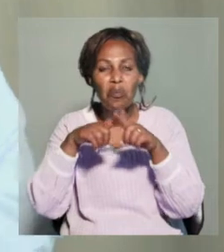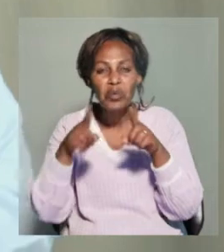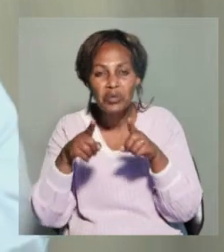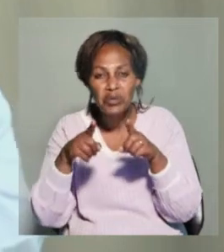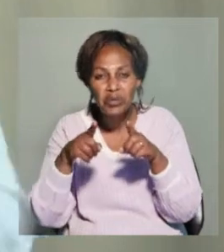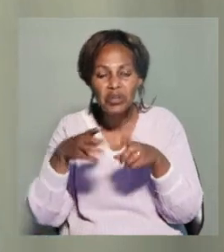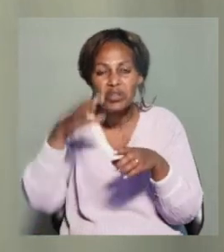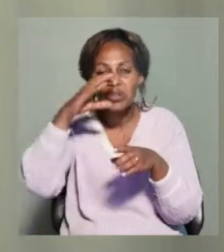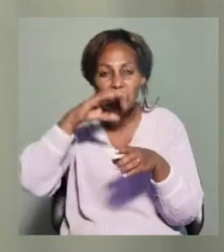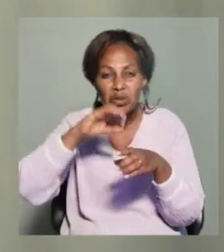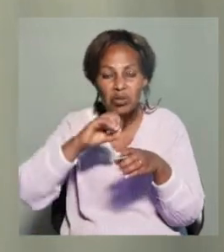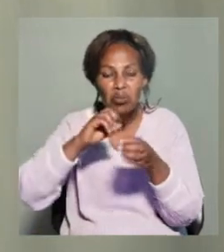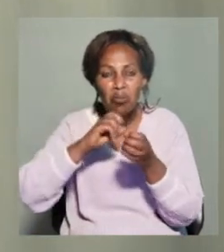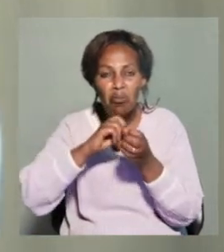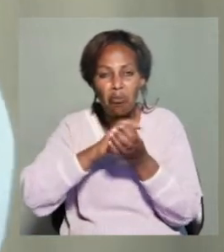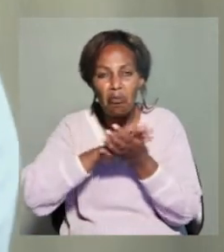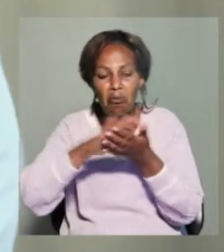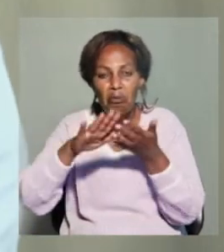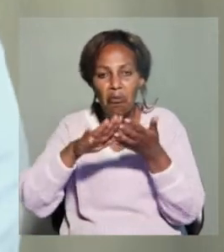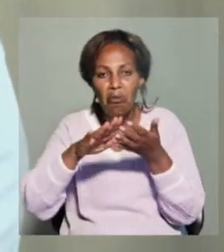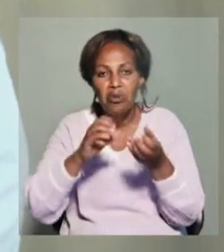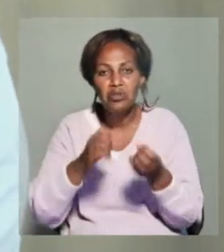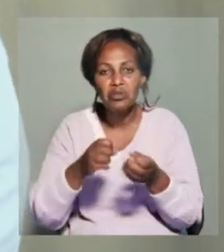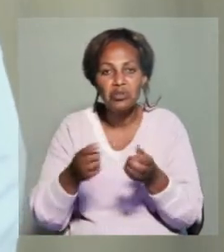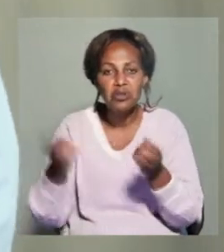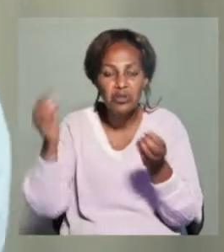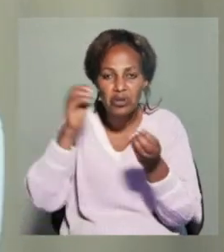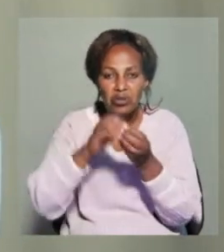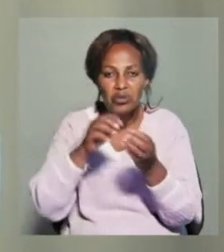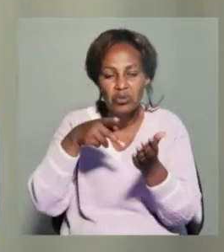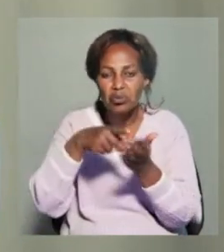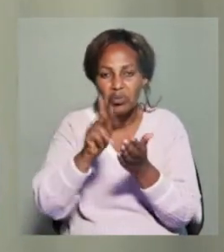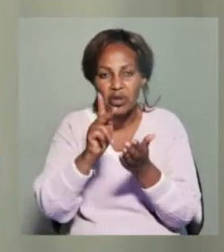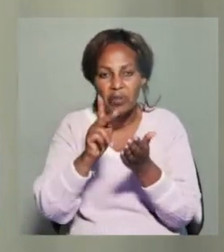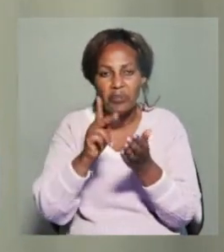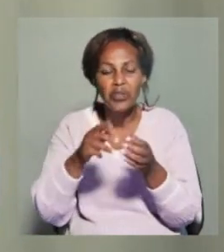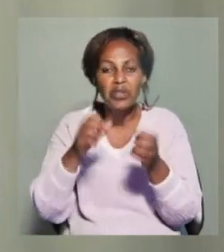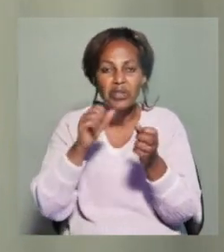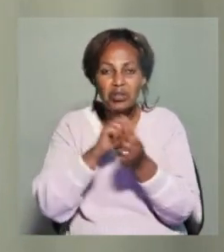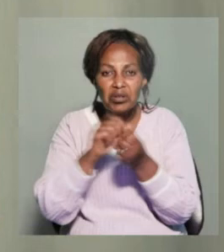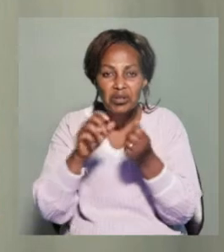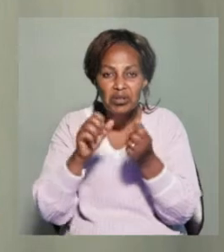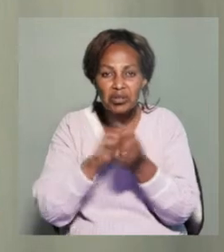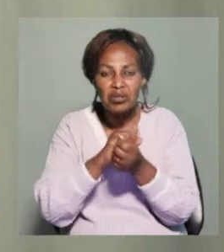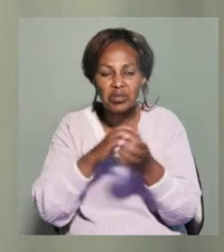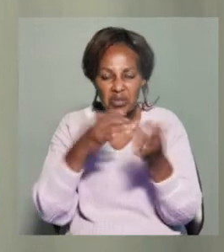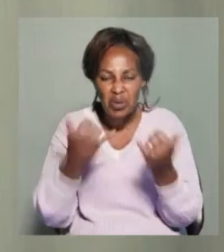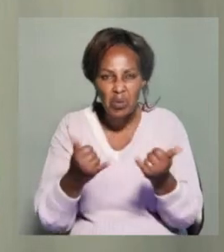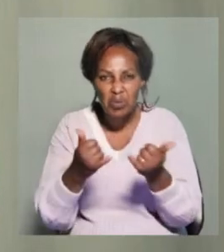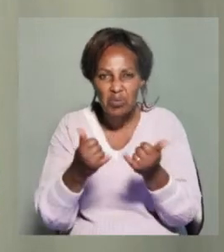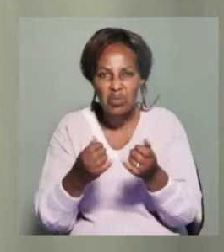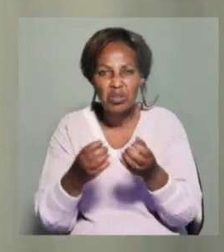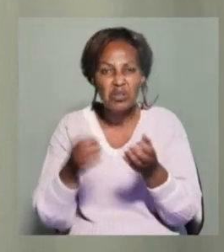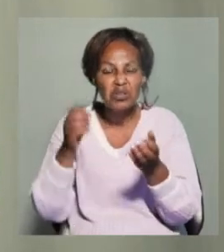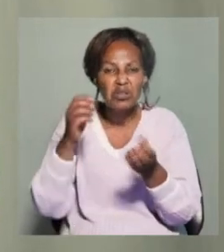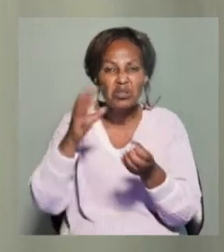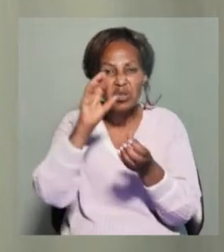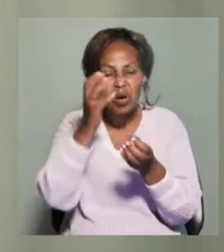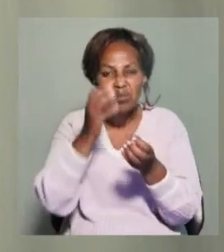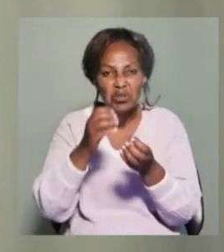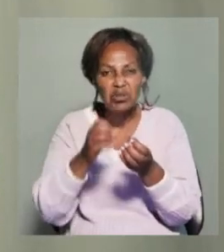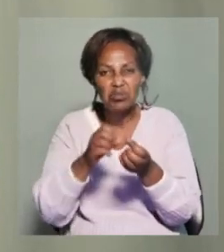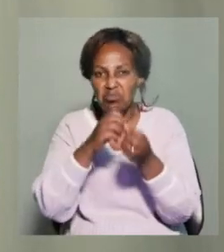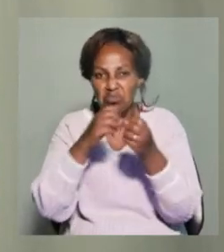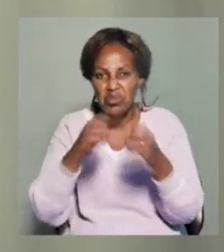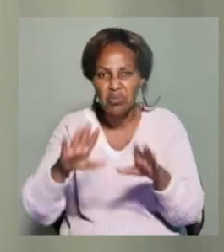the environment. That is the reason why incandescent lamps are disappearing from the market these days. They are not